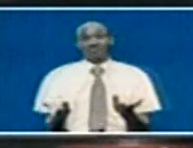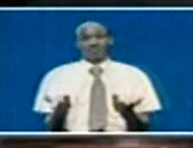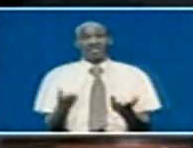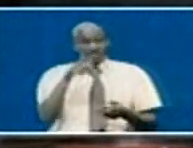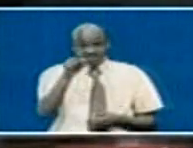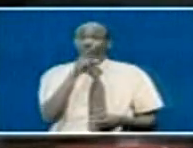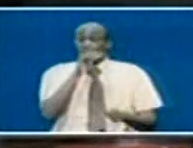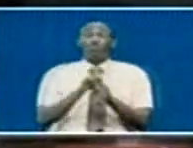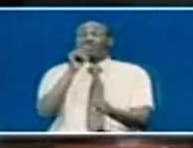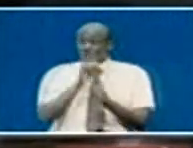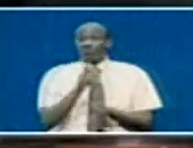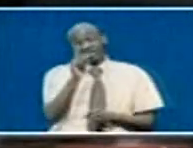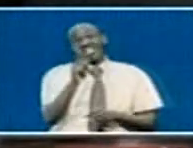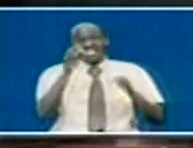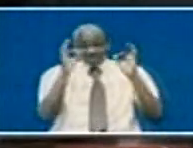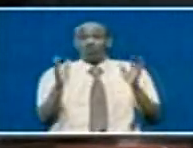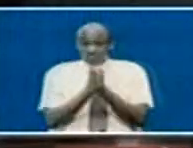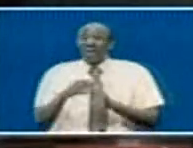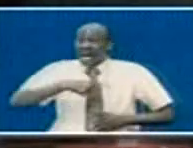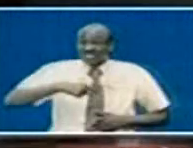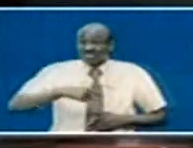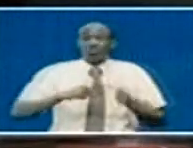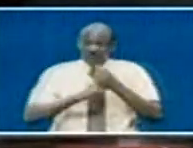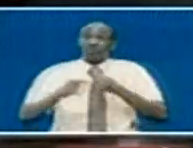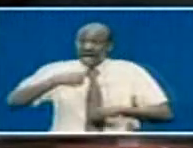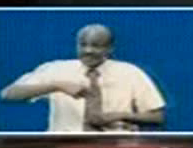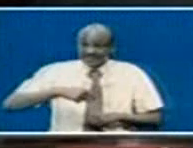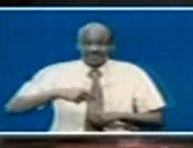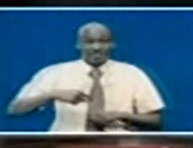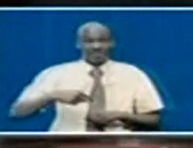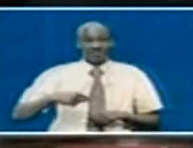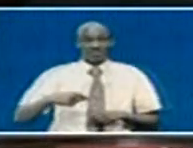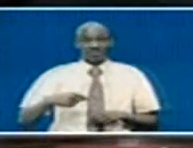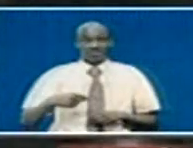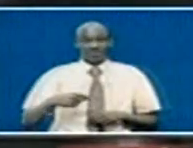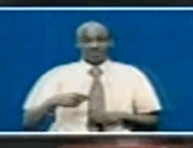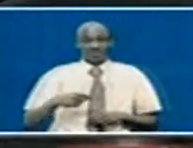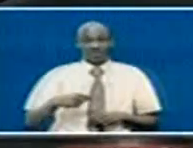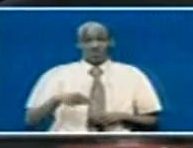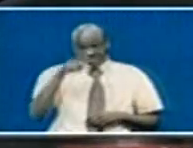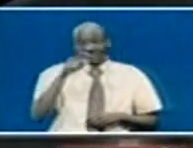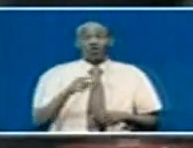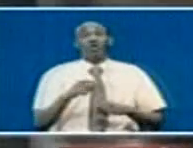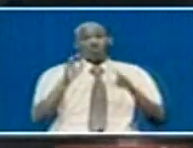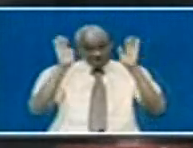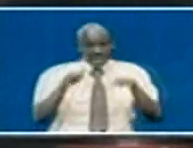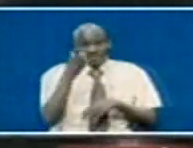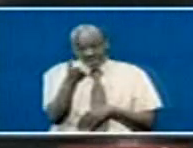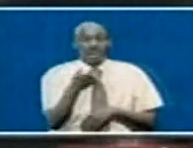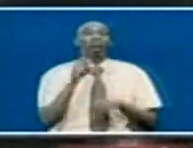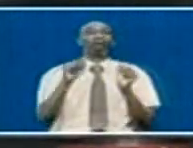they promise them, if you are with us, if you are with Islam, their